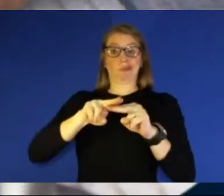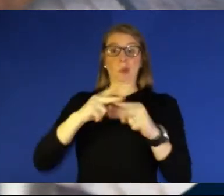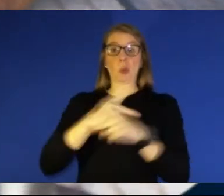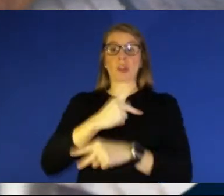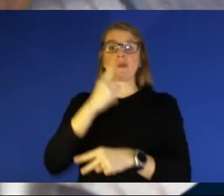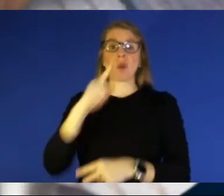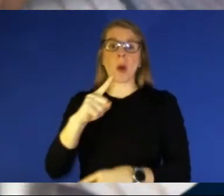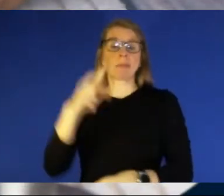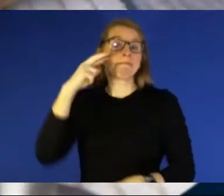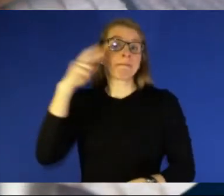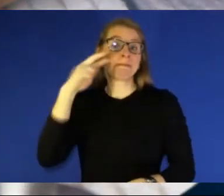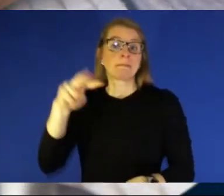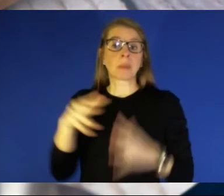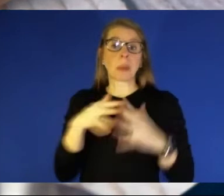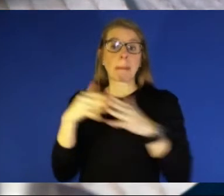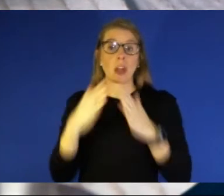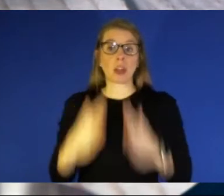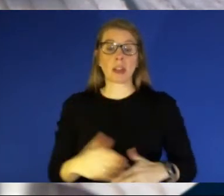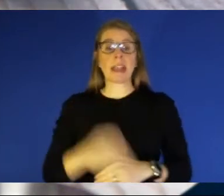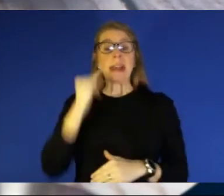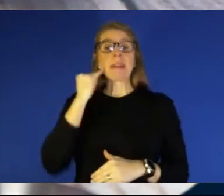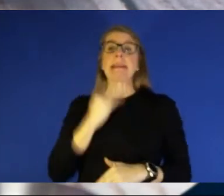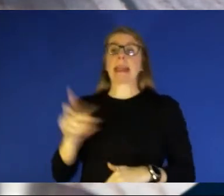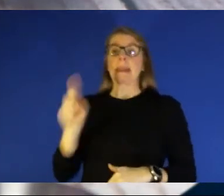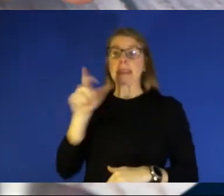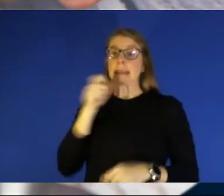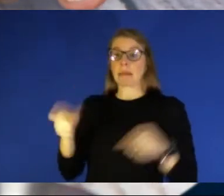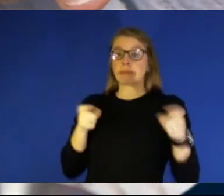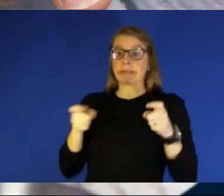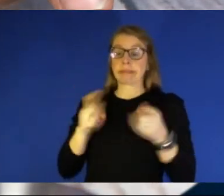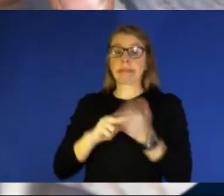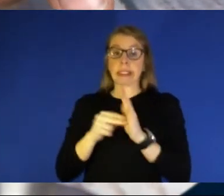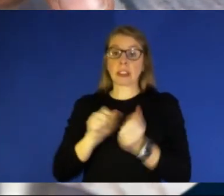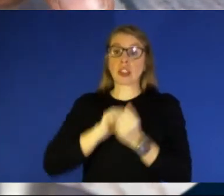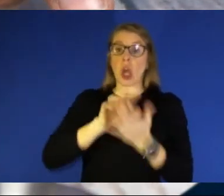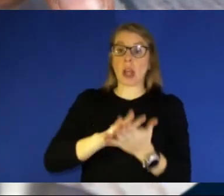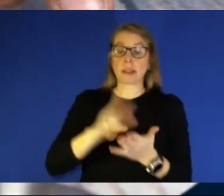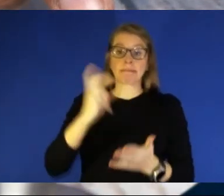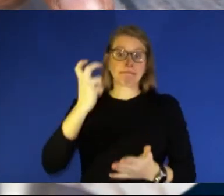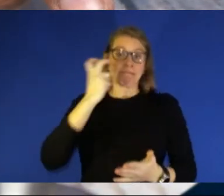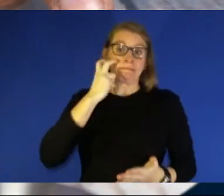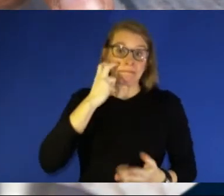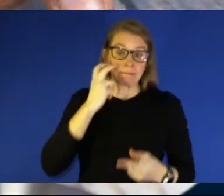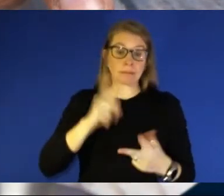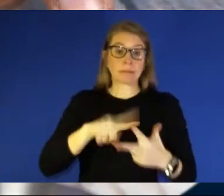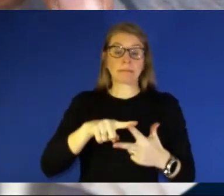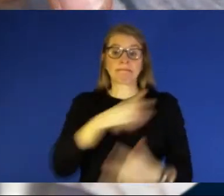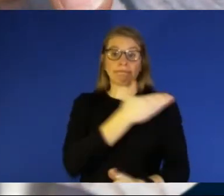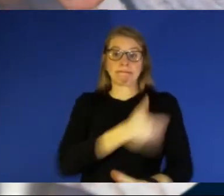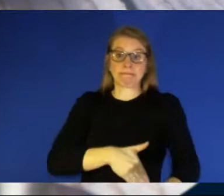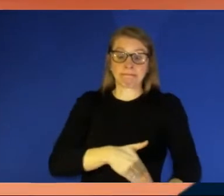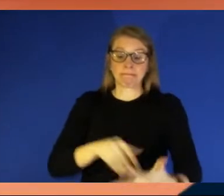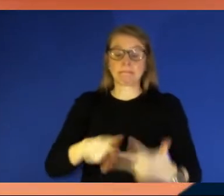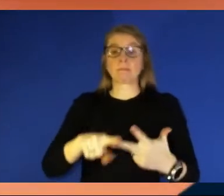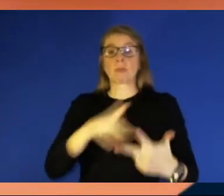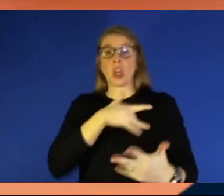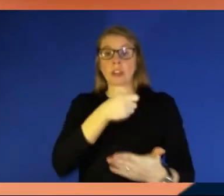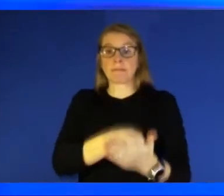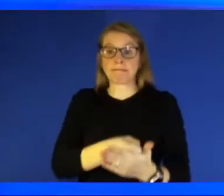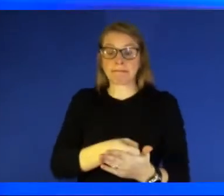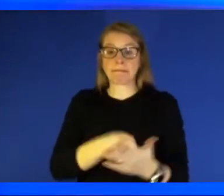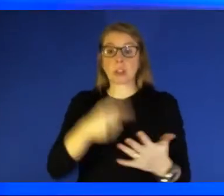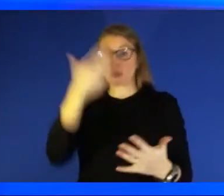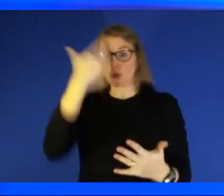If diabetes is not managed, it can lead to things like blindness, limb amputation, kidney failure, heart attack, stroke, and even